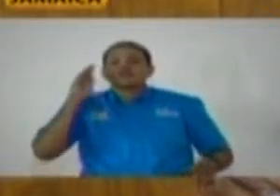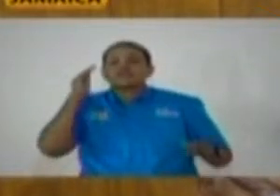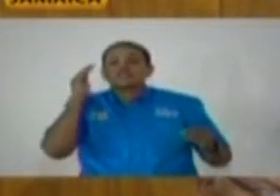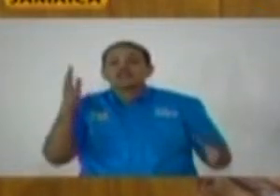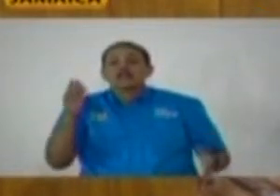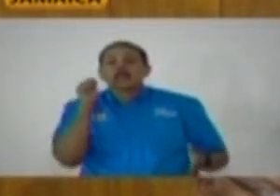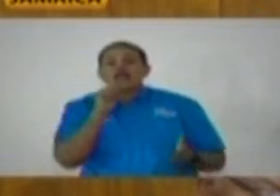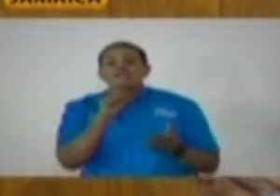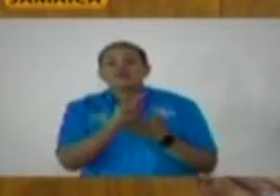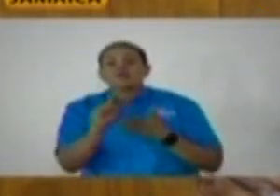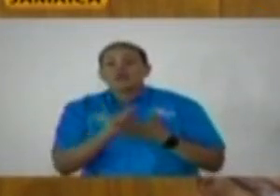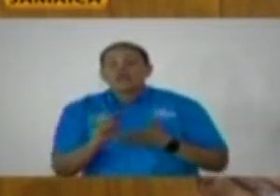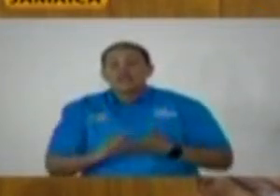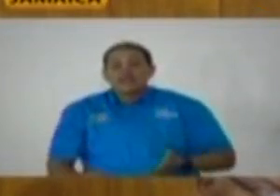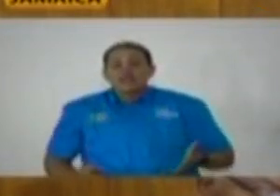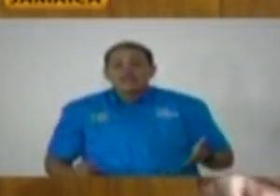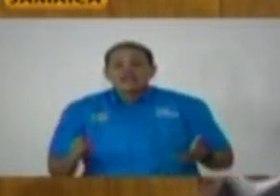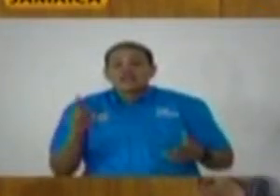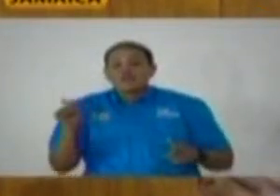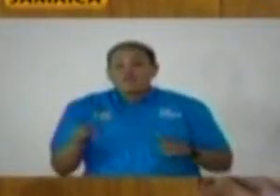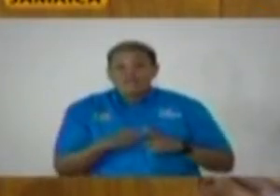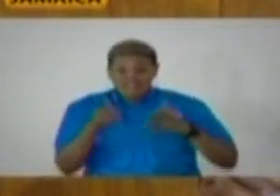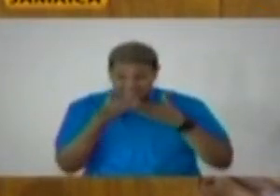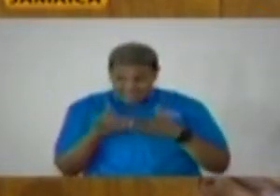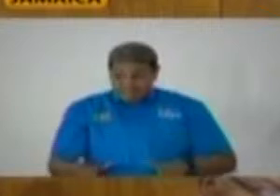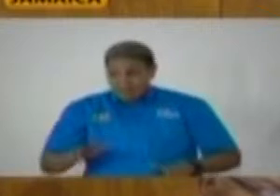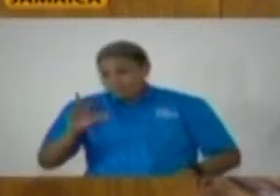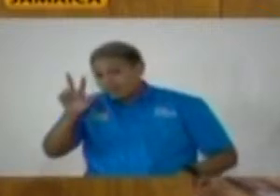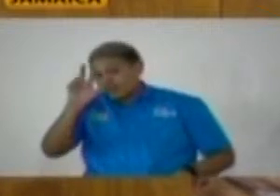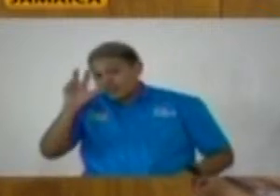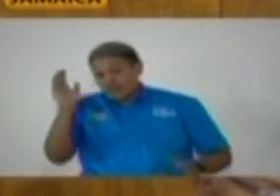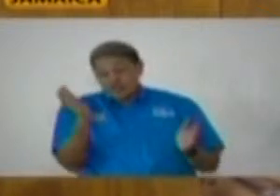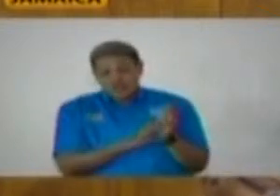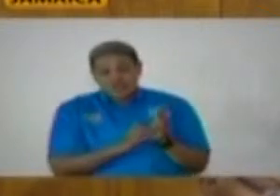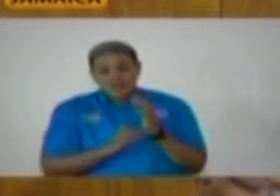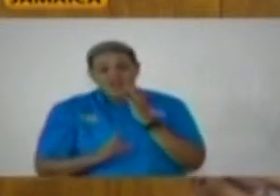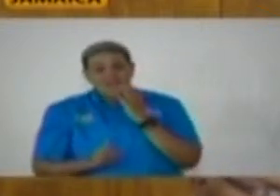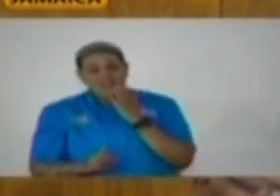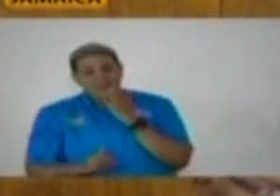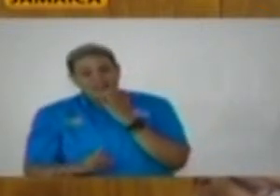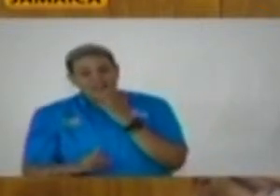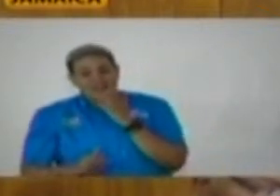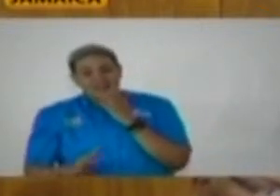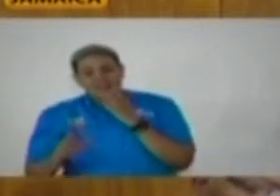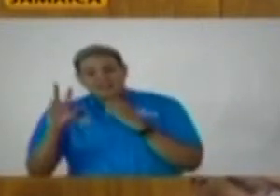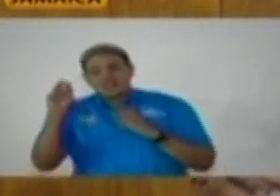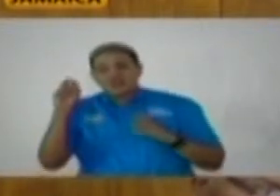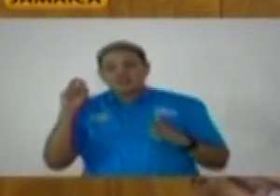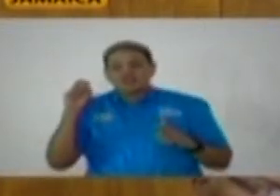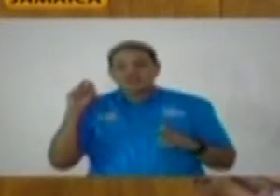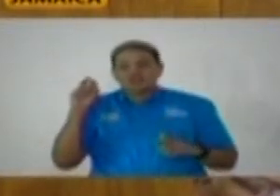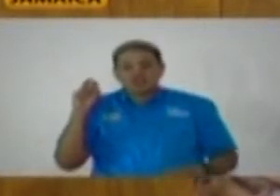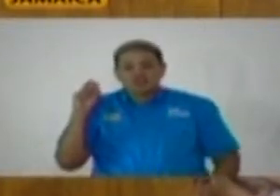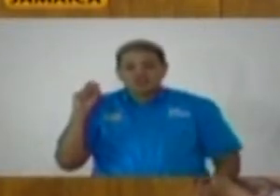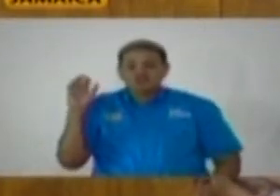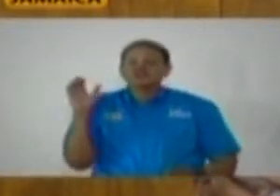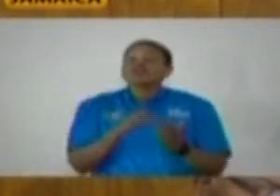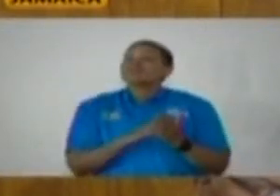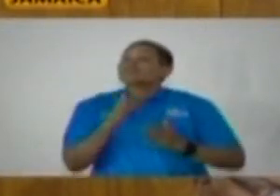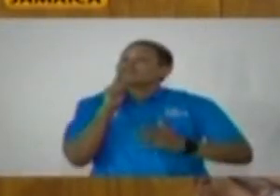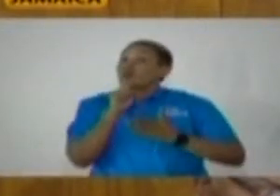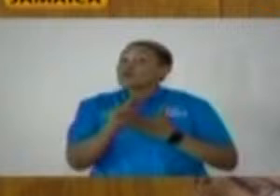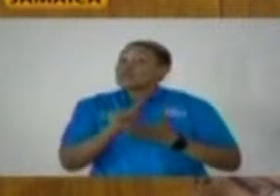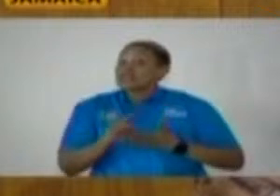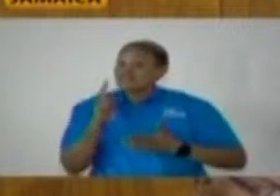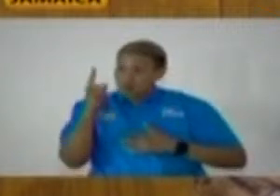it works out per week. So when you divide the 300,000 per week This works out to $30,000